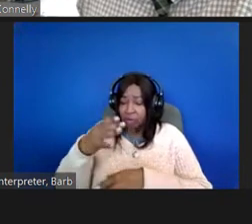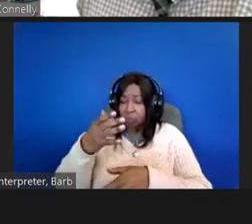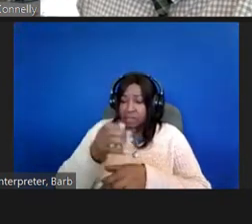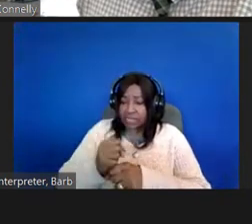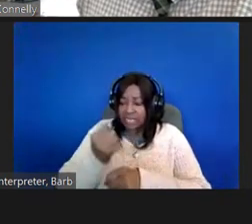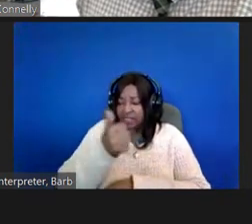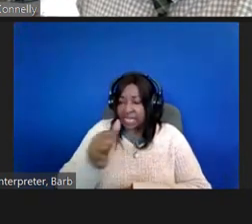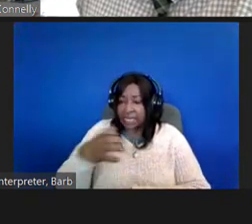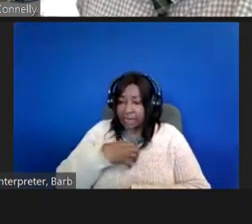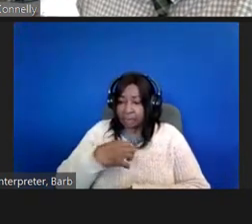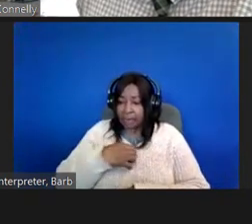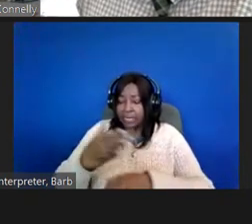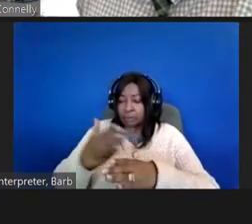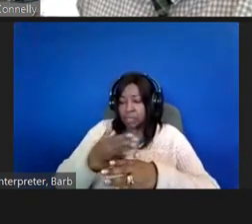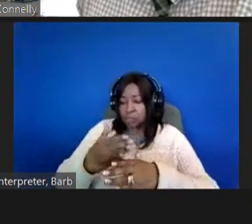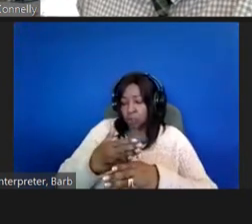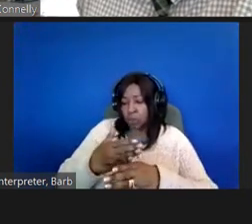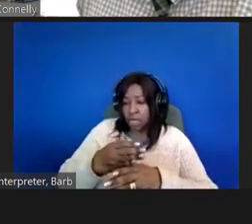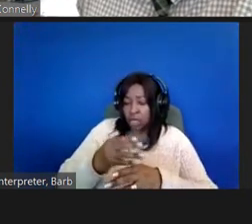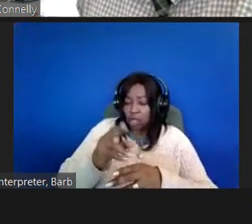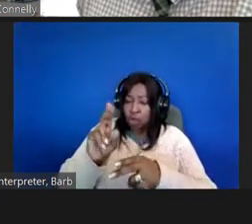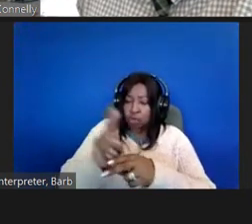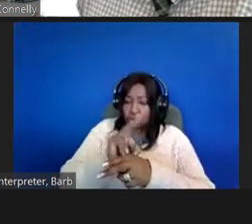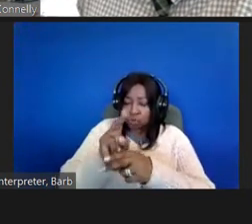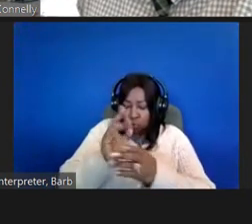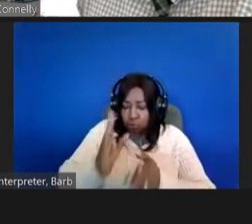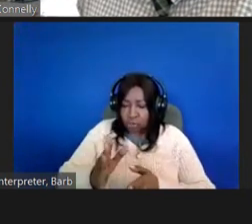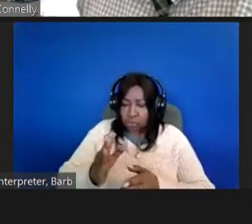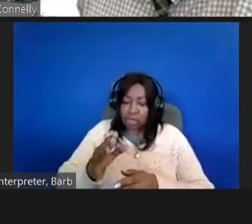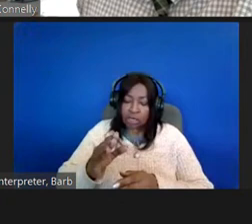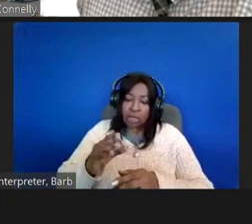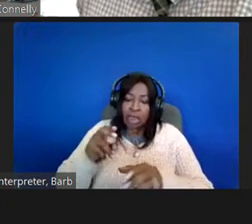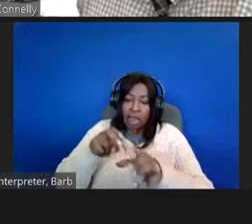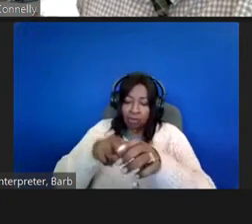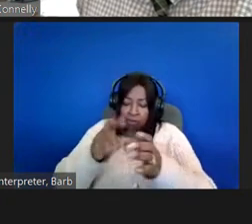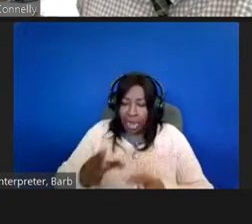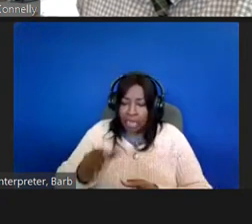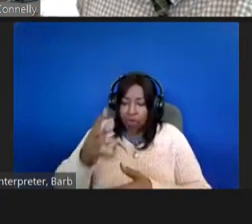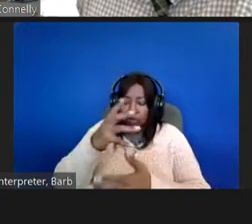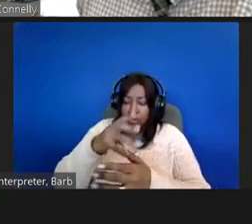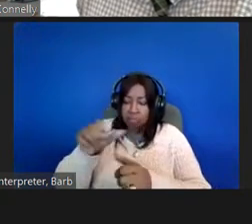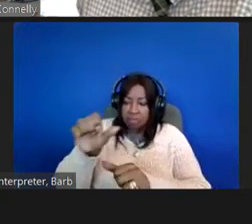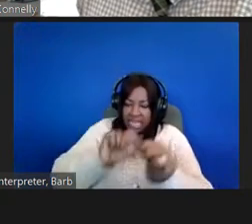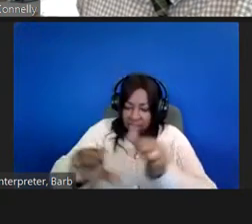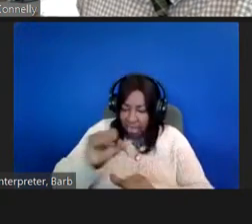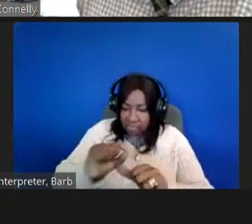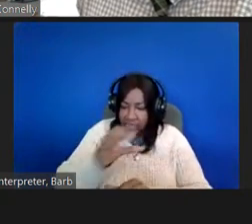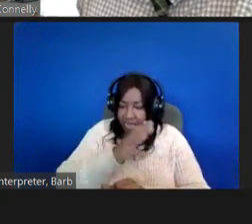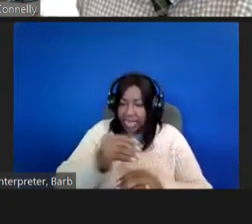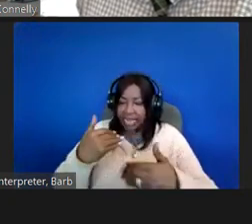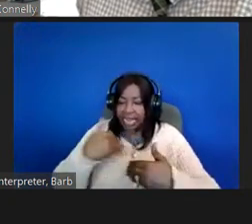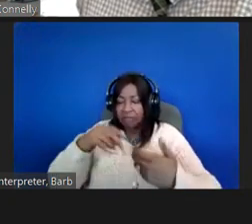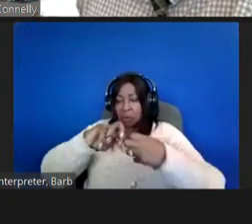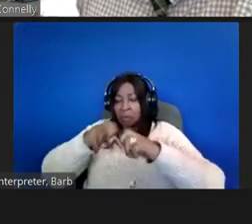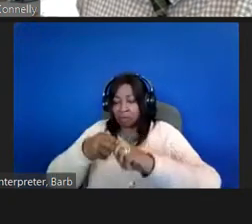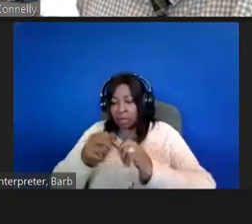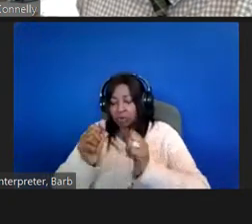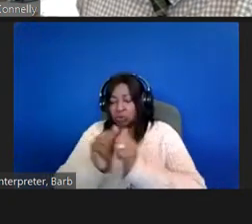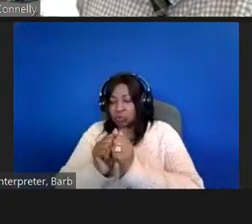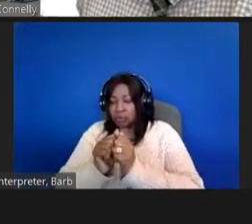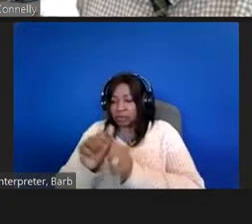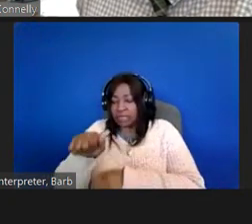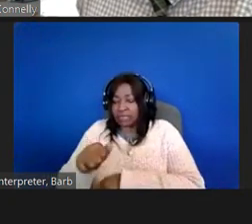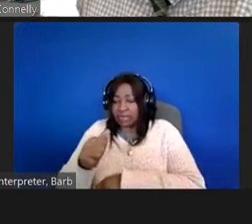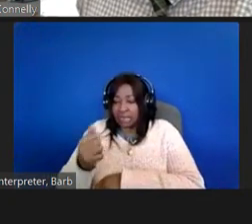just user, you know, rider interaction and having issues with the third party